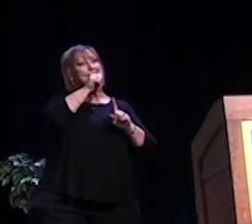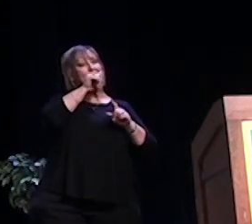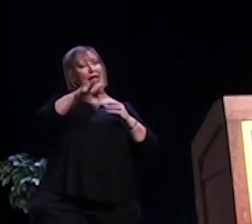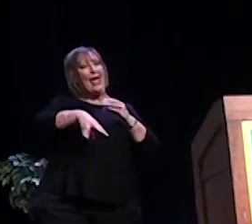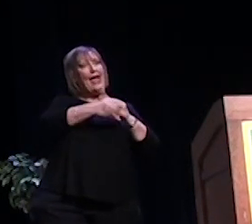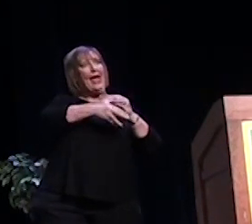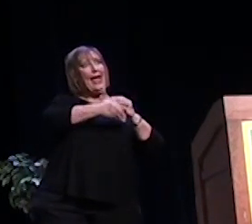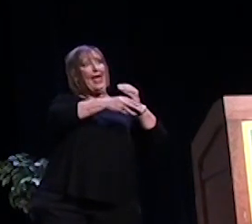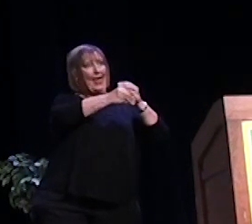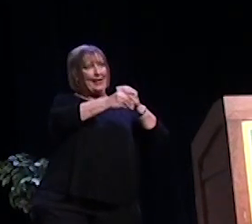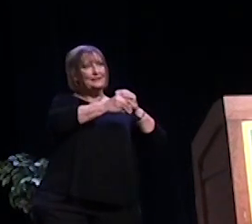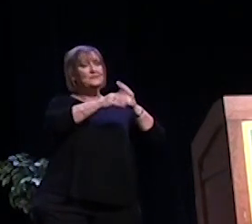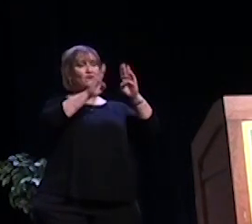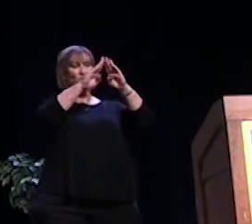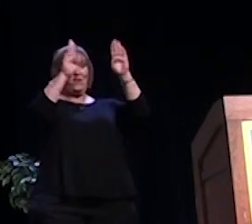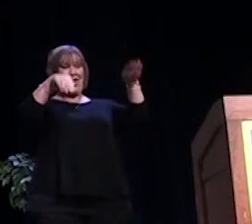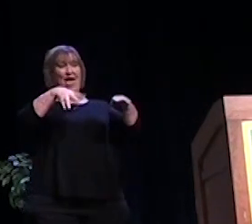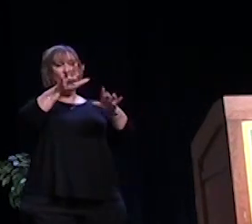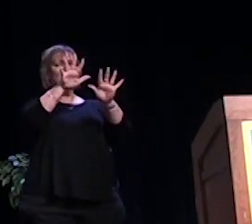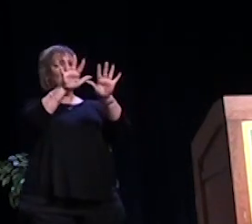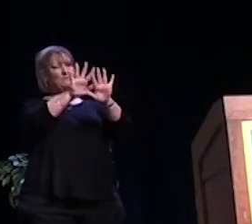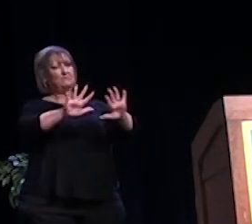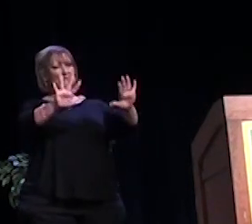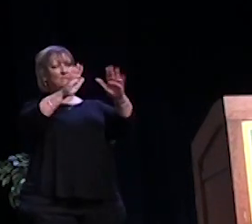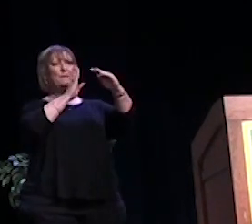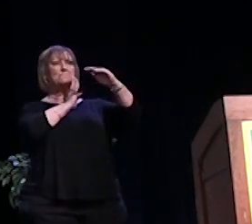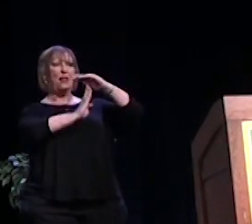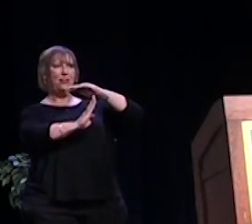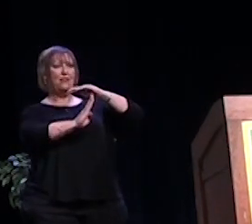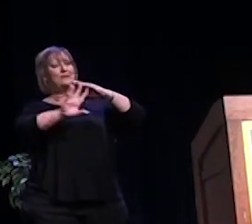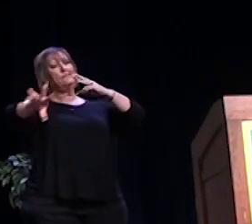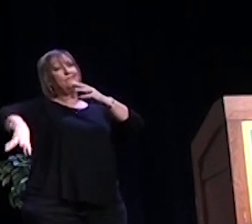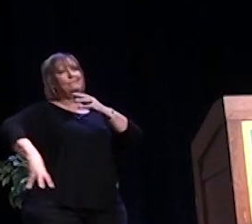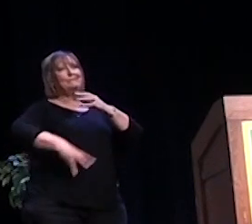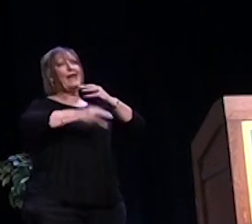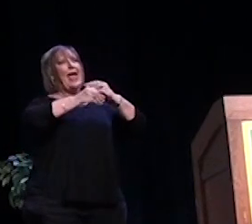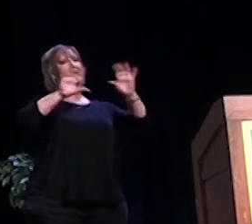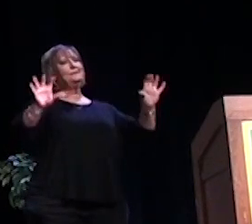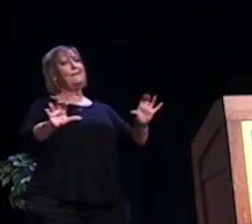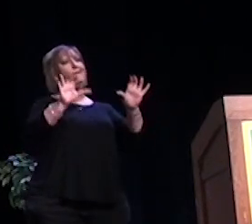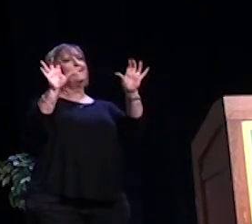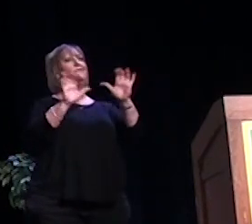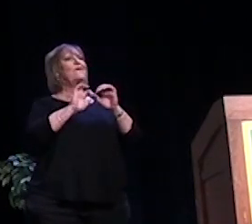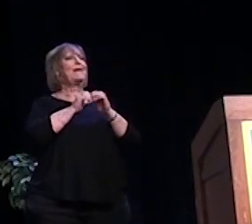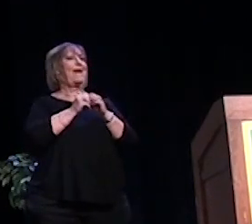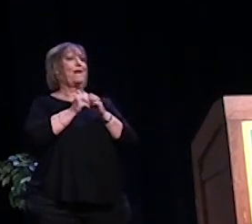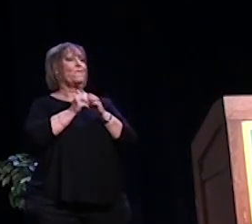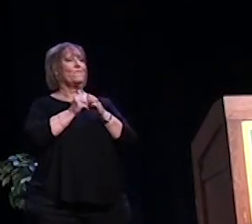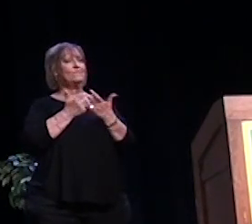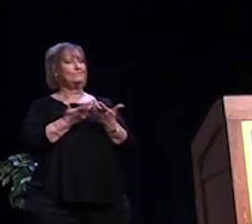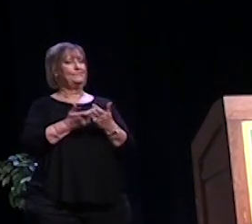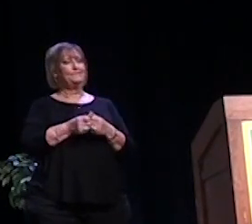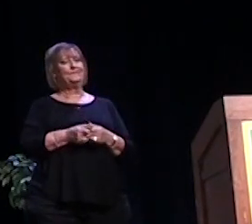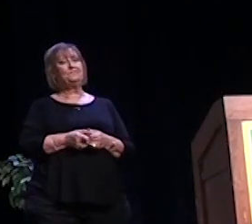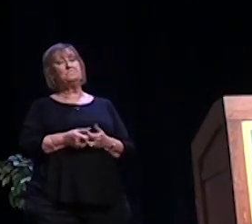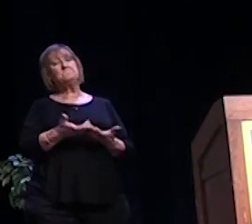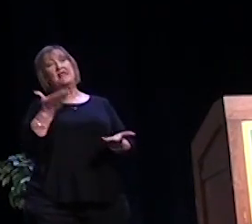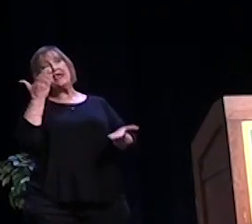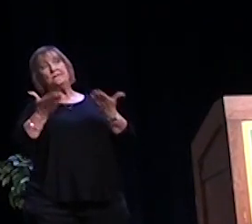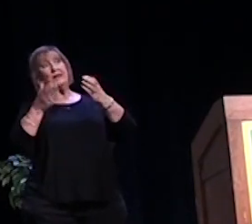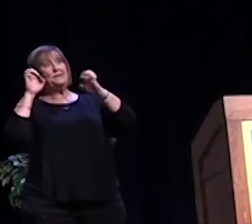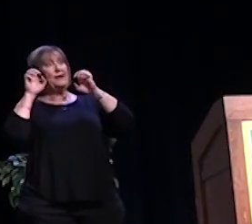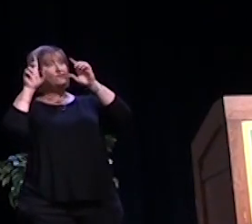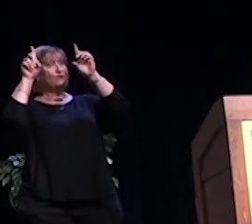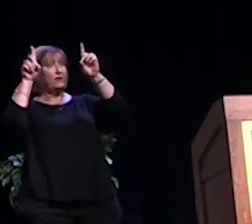the exterior of the home, ensuring that we build a good quality home. What is needed for long-term success? And that could be